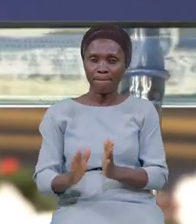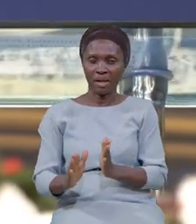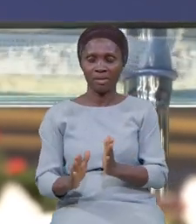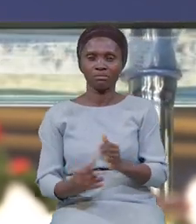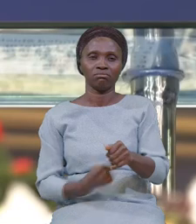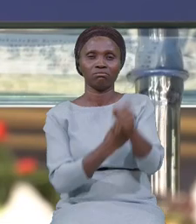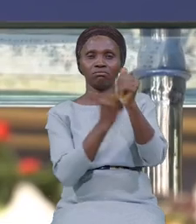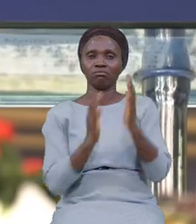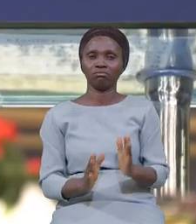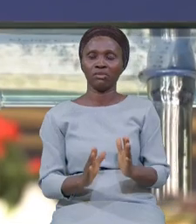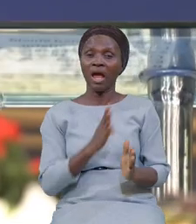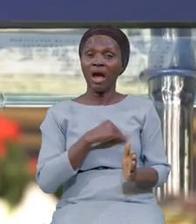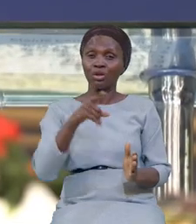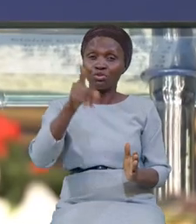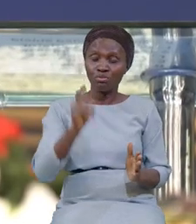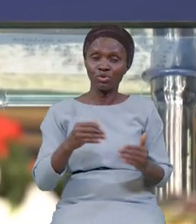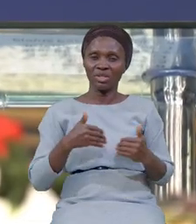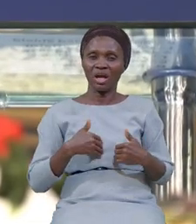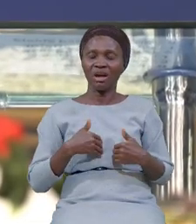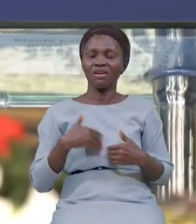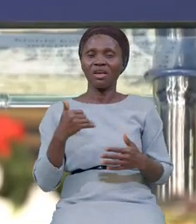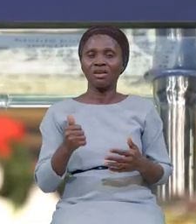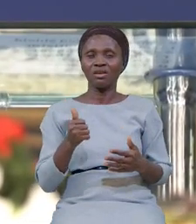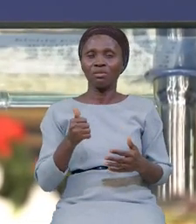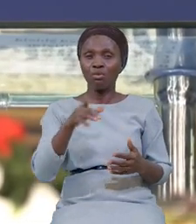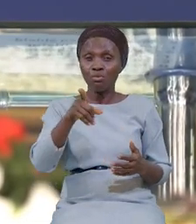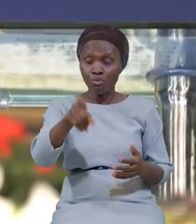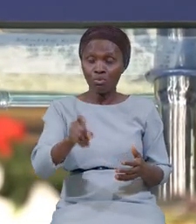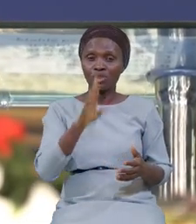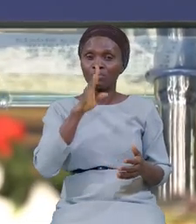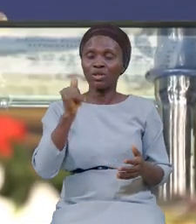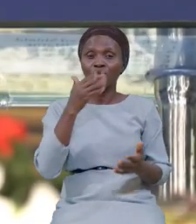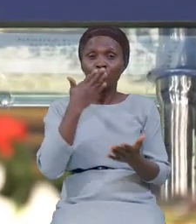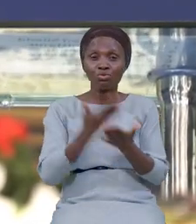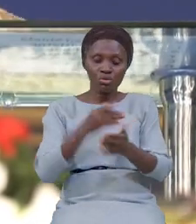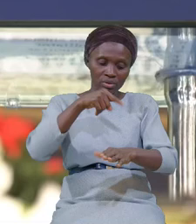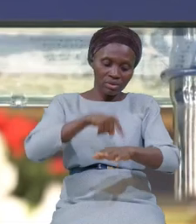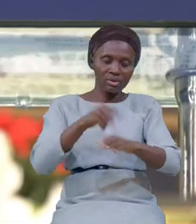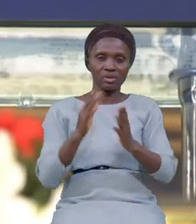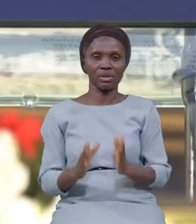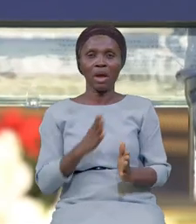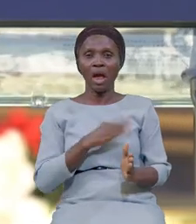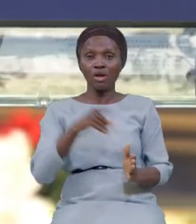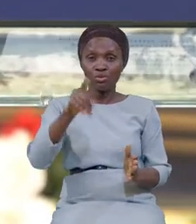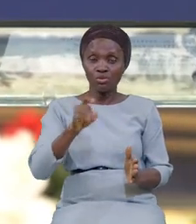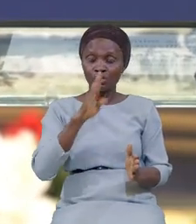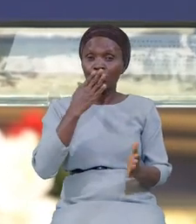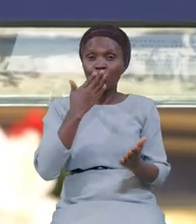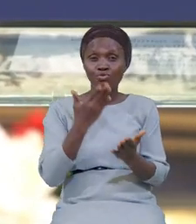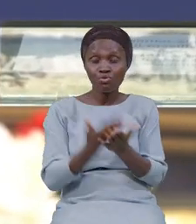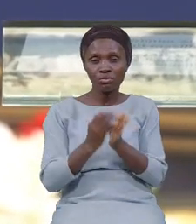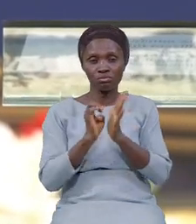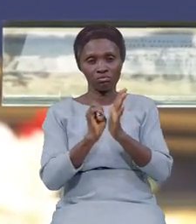timer. Five, emotionally exemplary. And the last